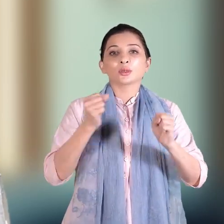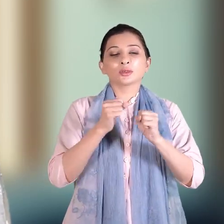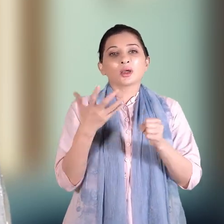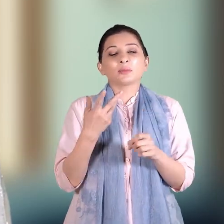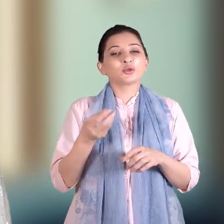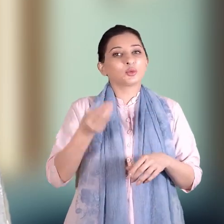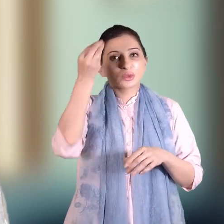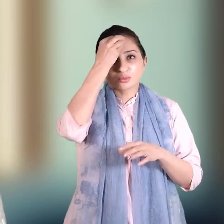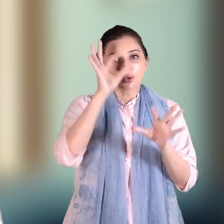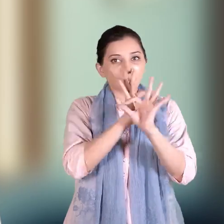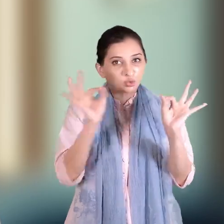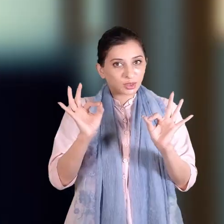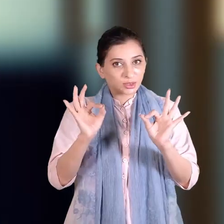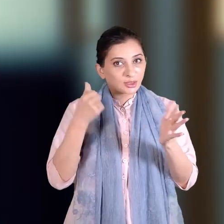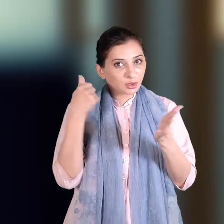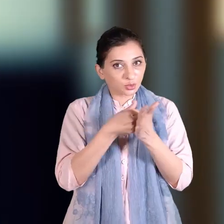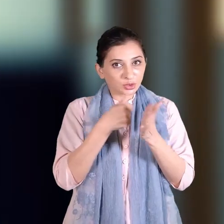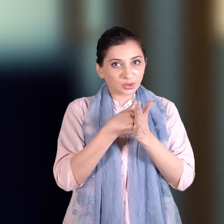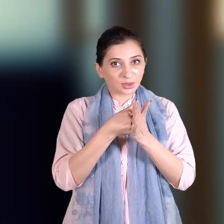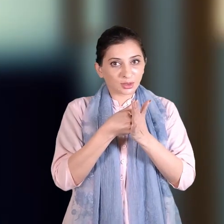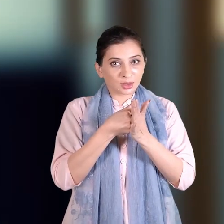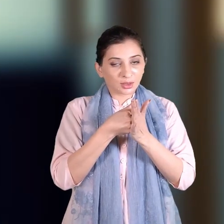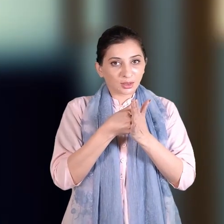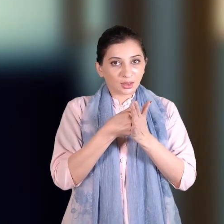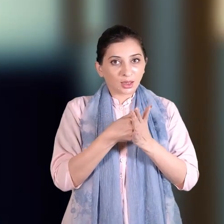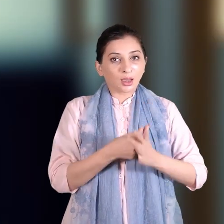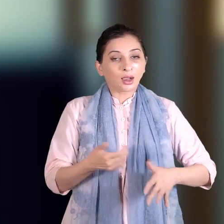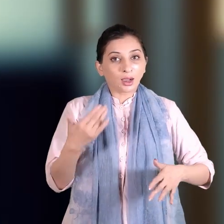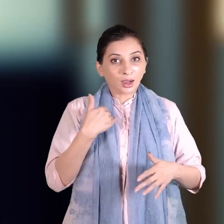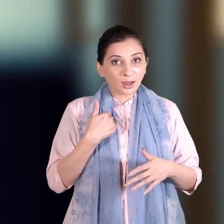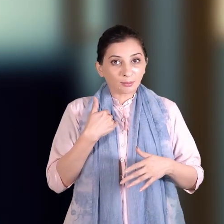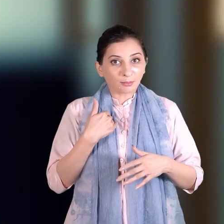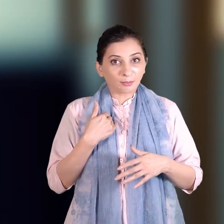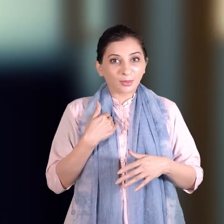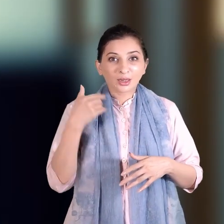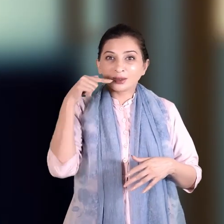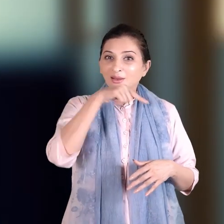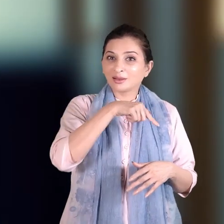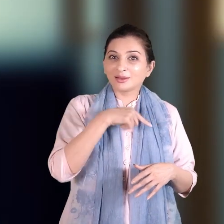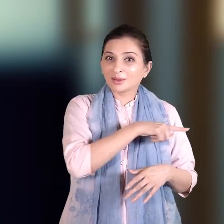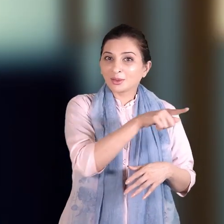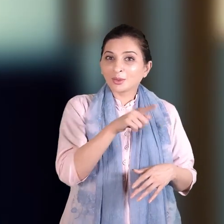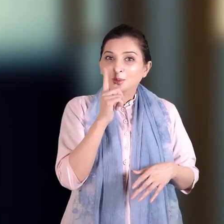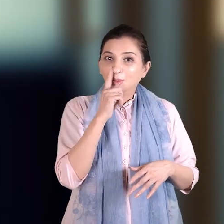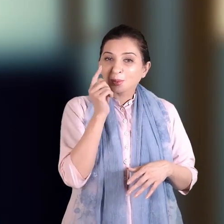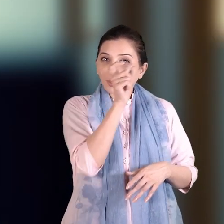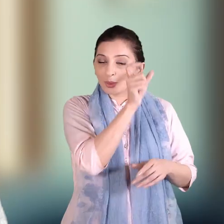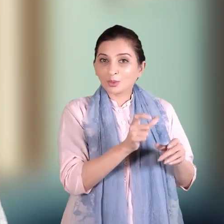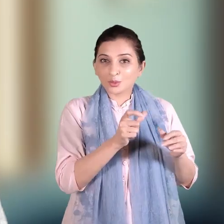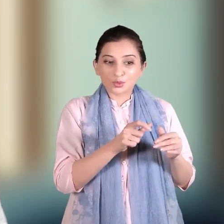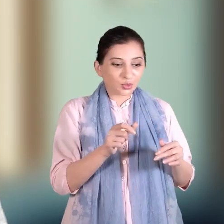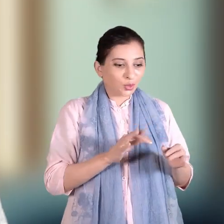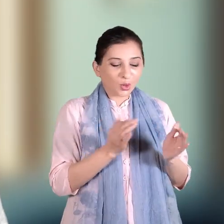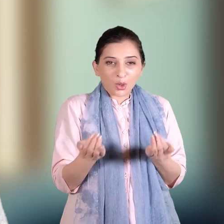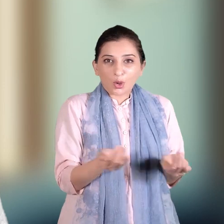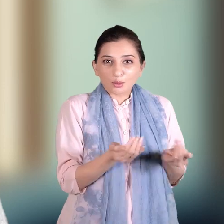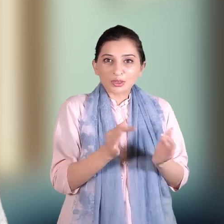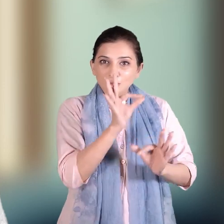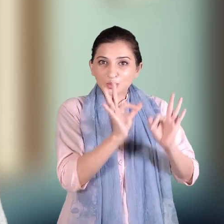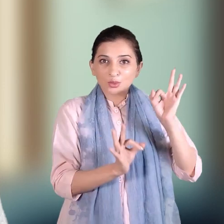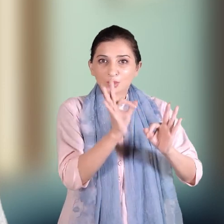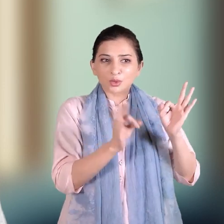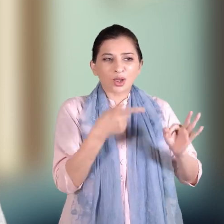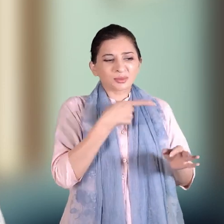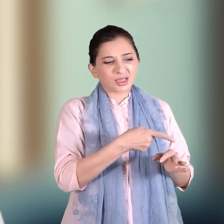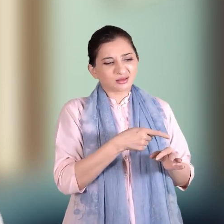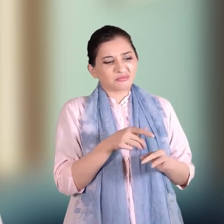other responsibilities. We belittle and devalue mothering and